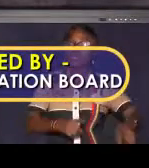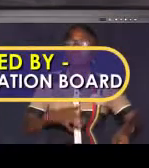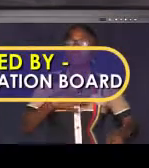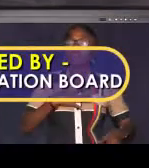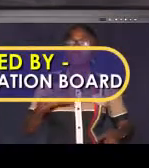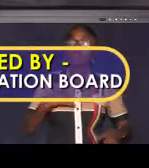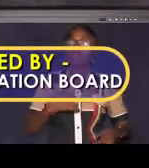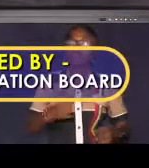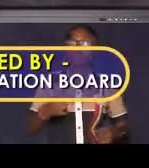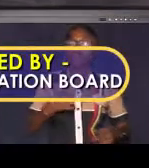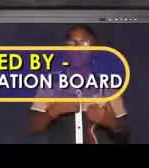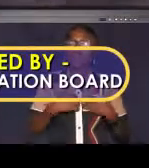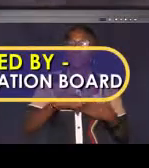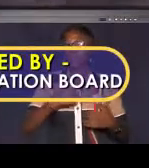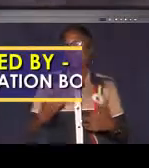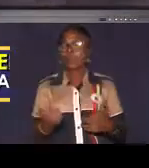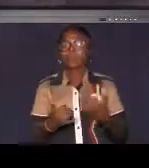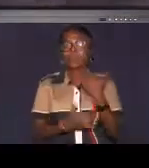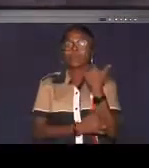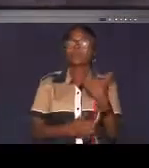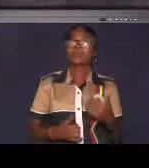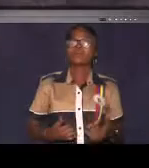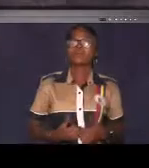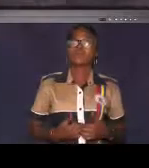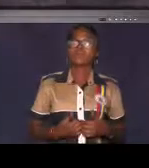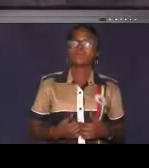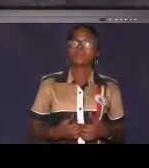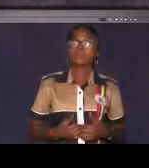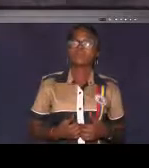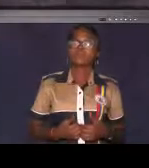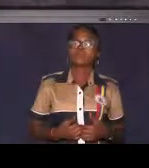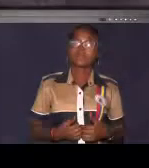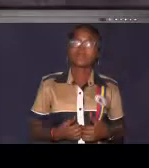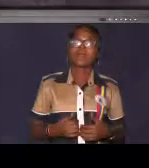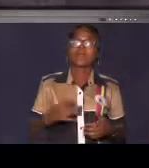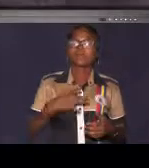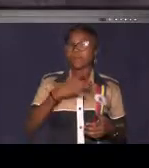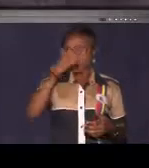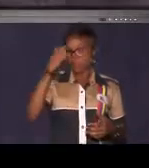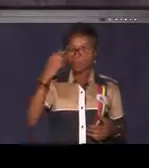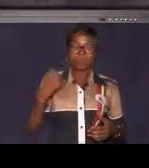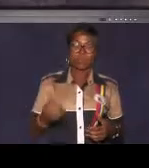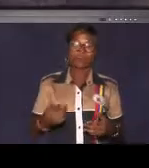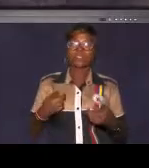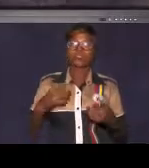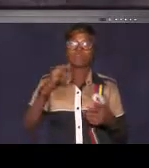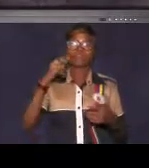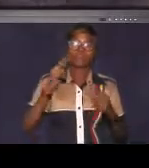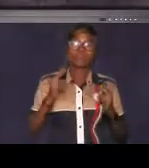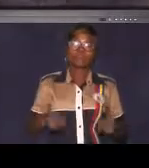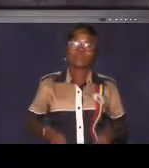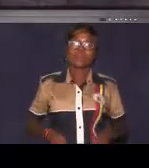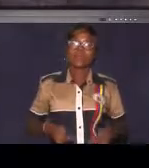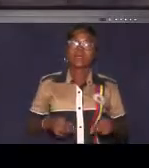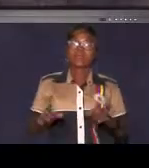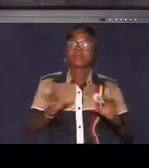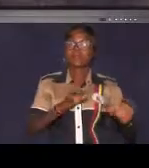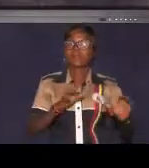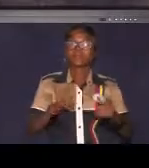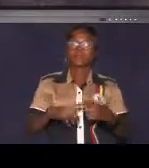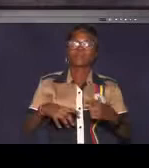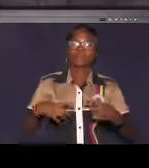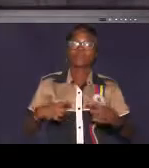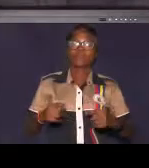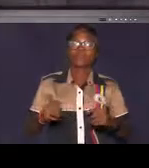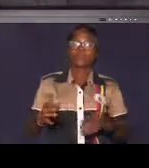they experience earthquake or landslide, and due to the human activities in trying to explore, in trying